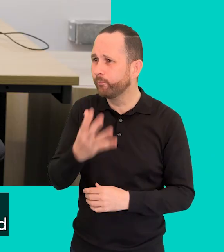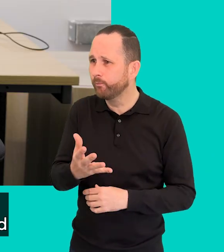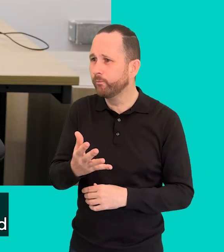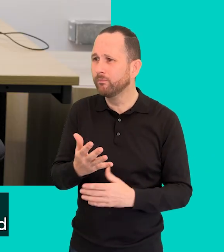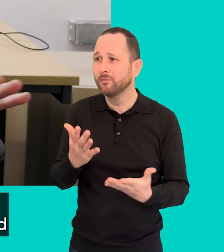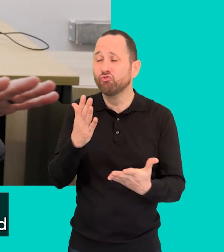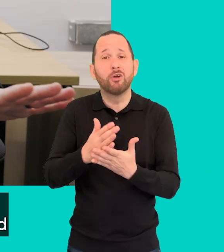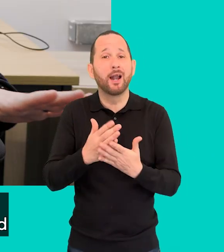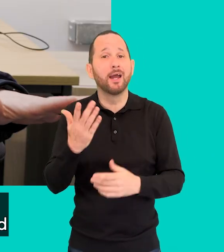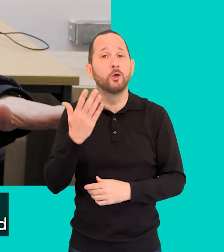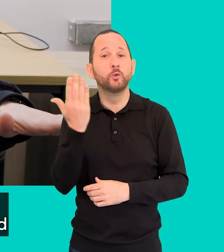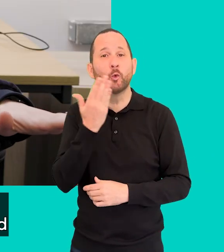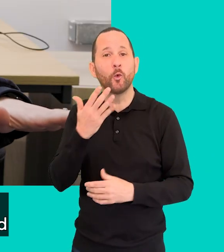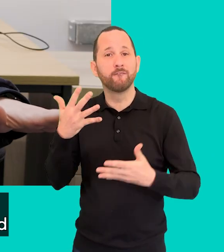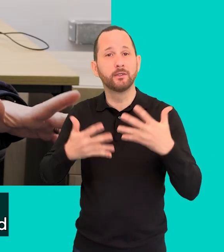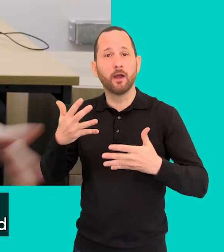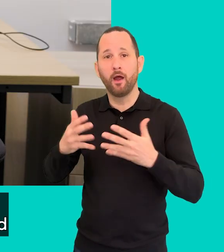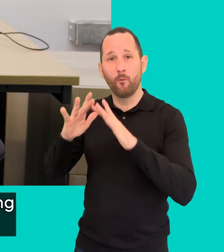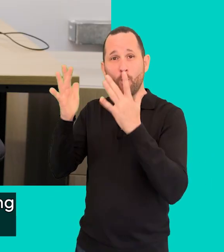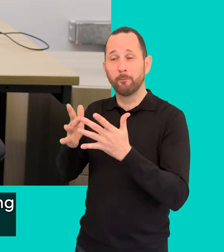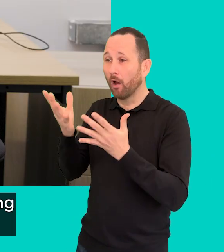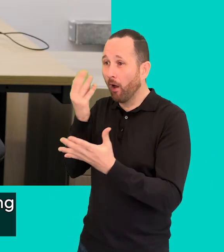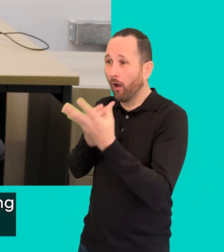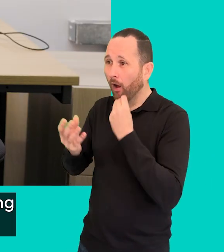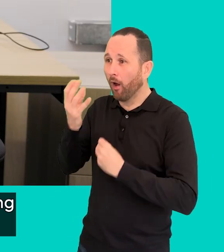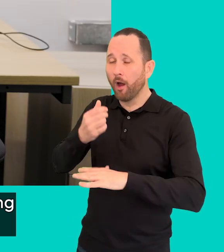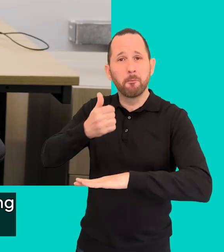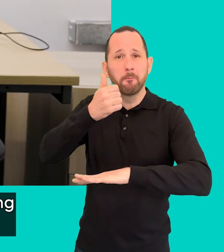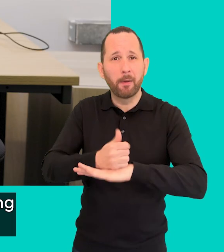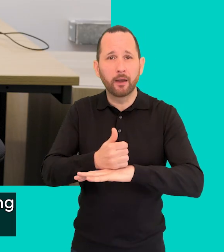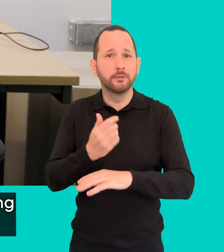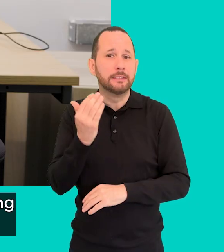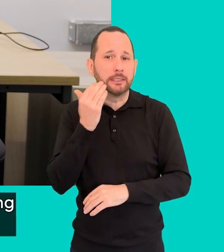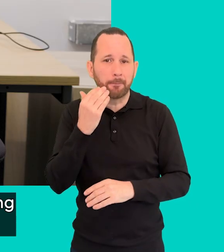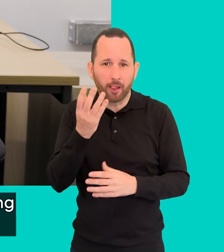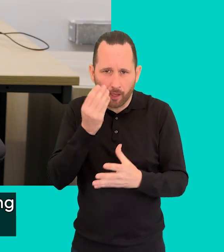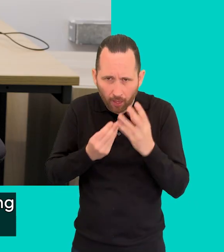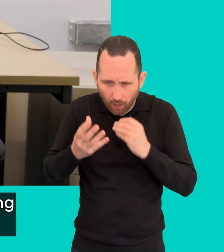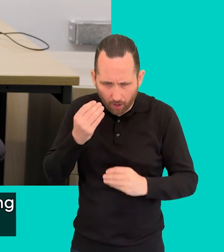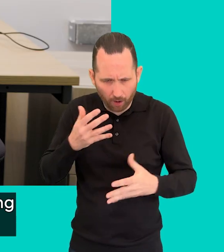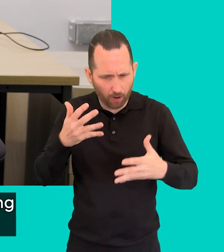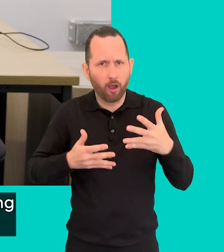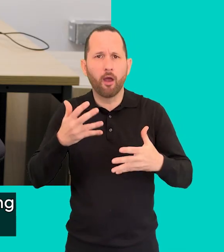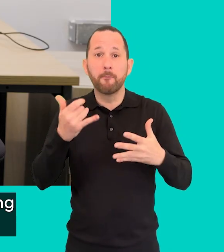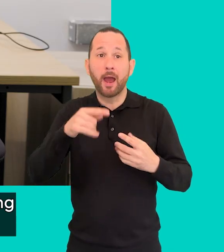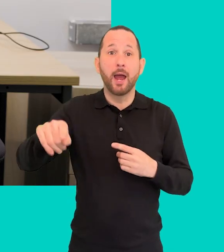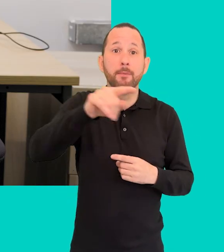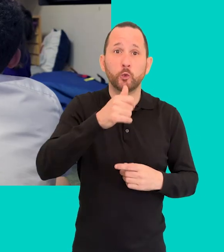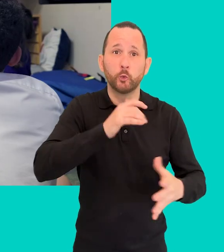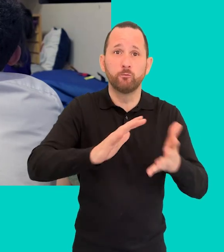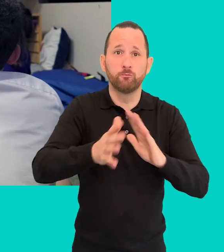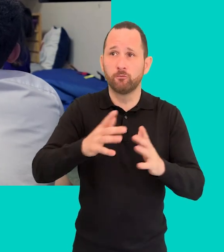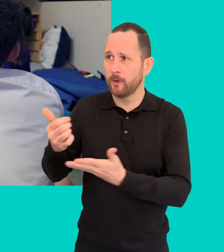learn just the very basics through the School of Science, we'd have a much better level of understanding for those people who rely on